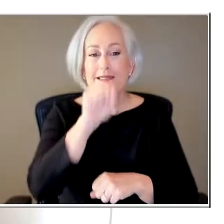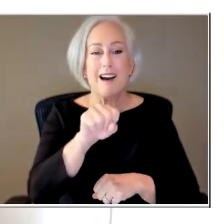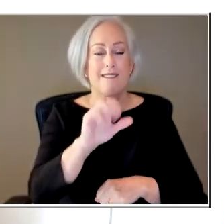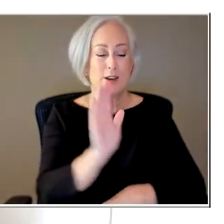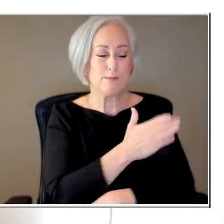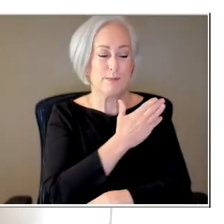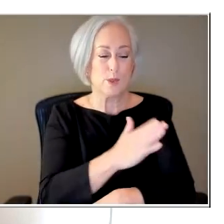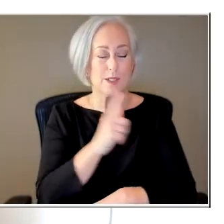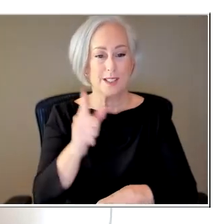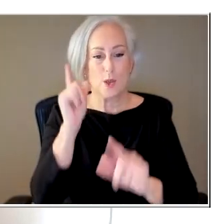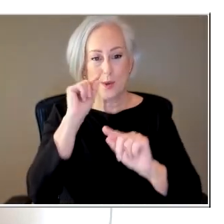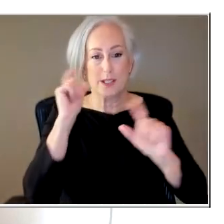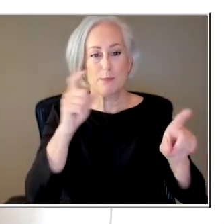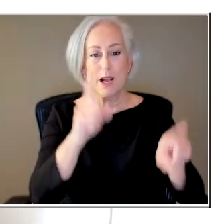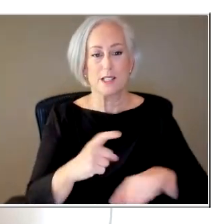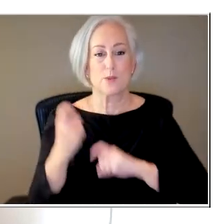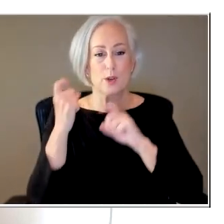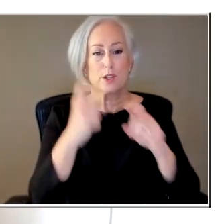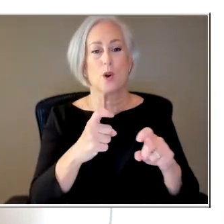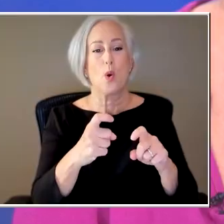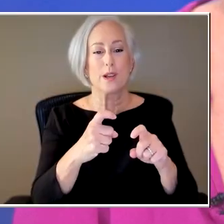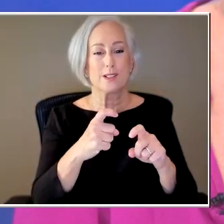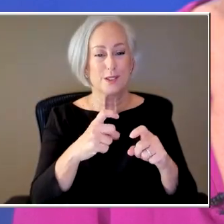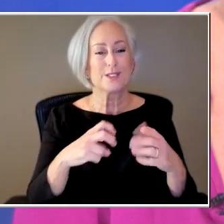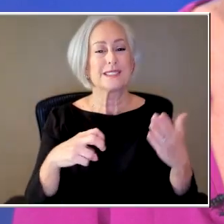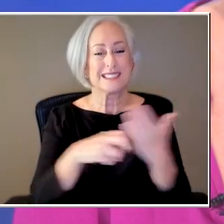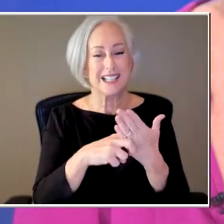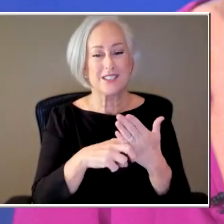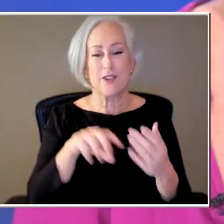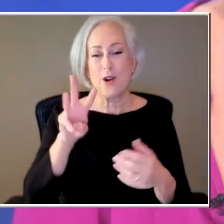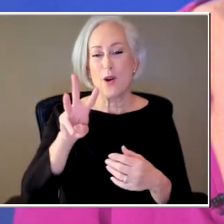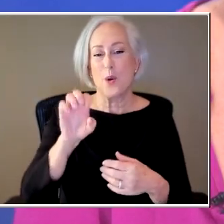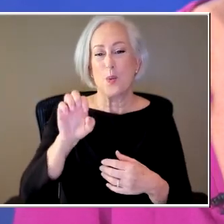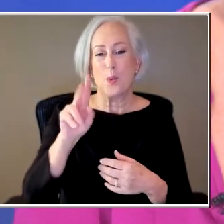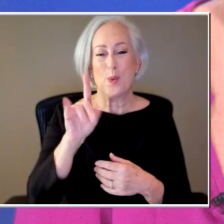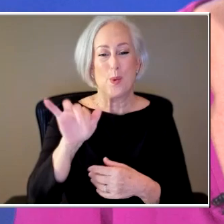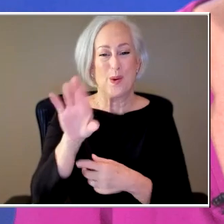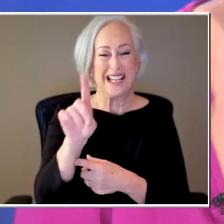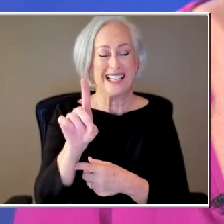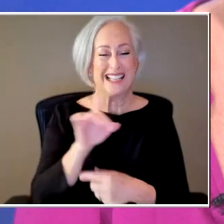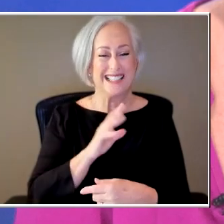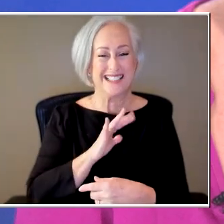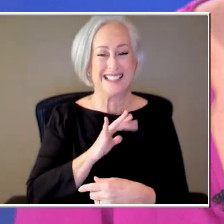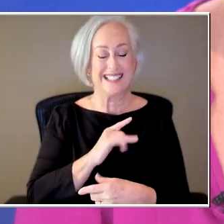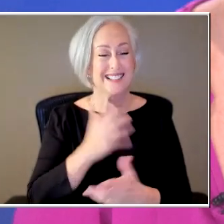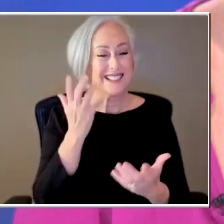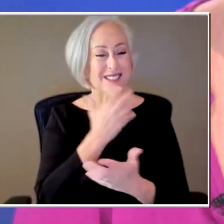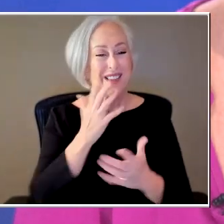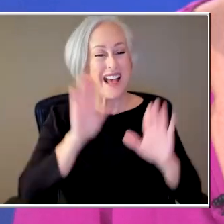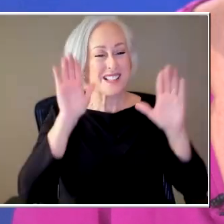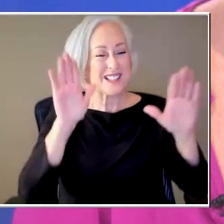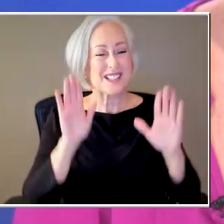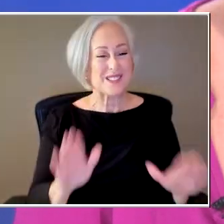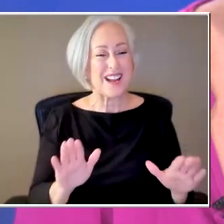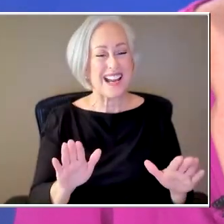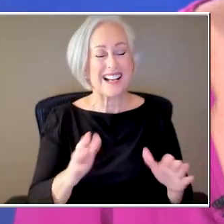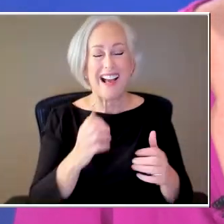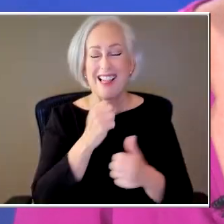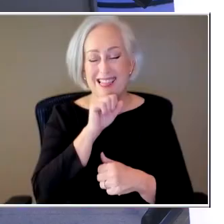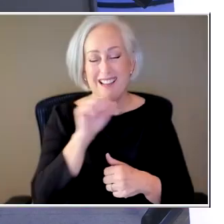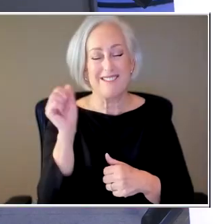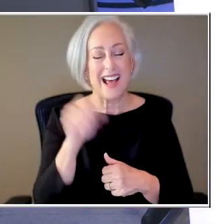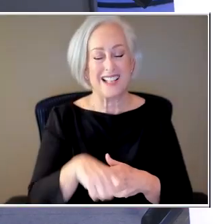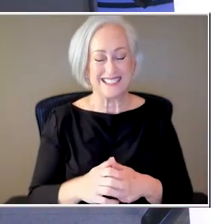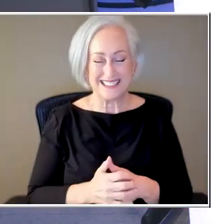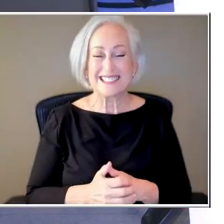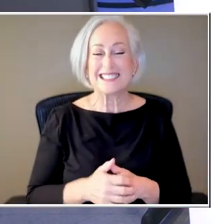with going to the musical Wicked, and that was great. Oh, that's so great. I love that. I love that. Dr.